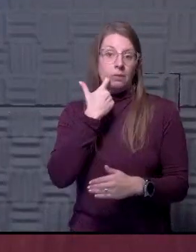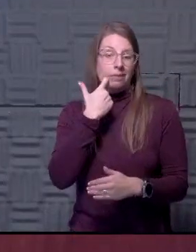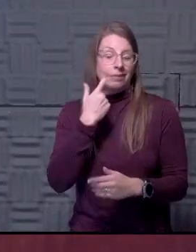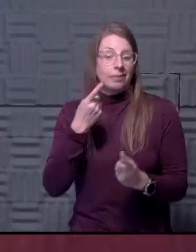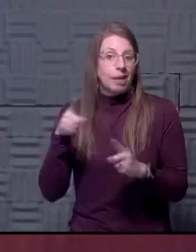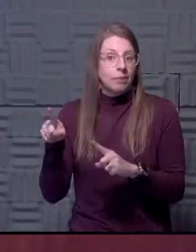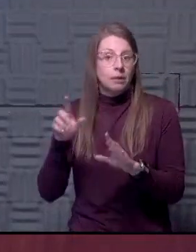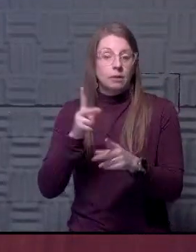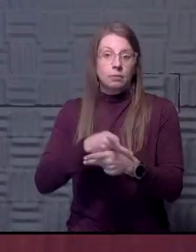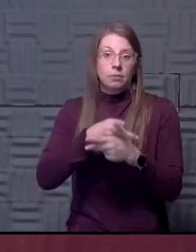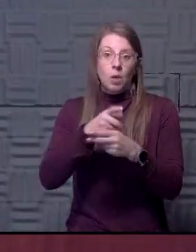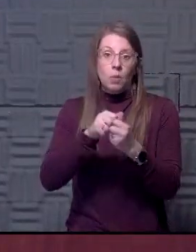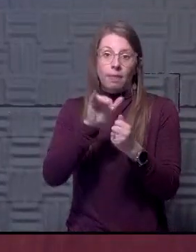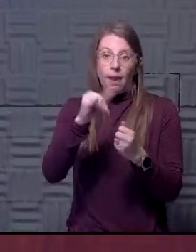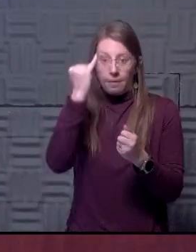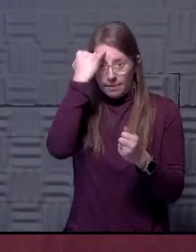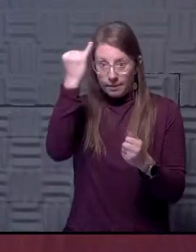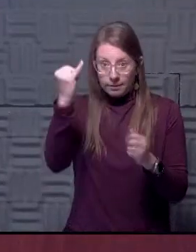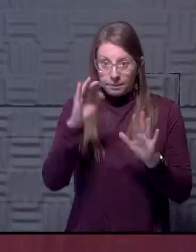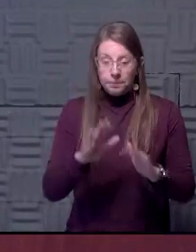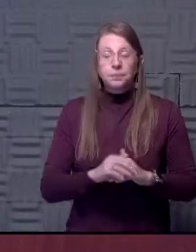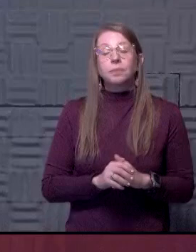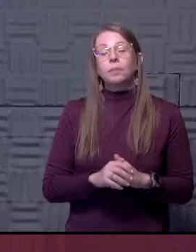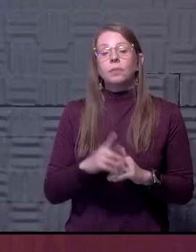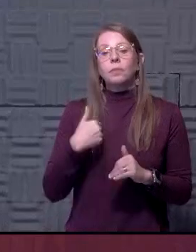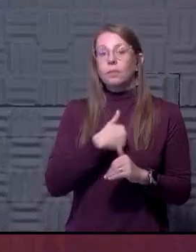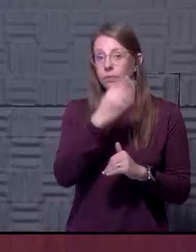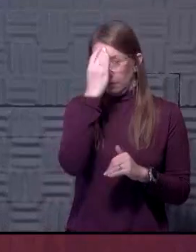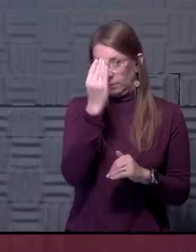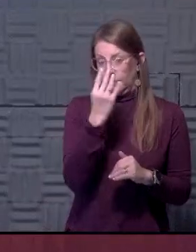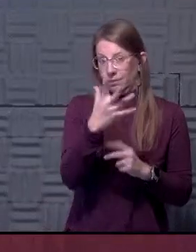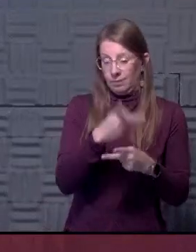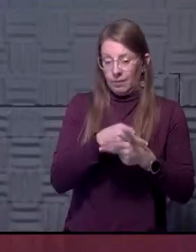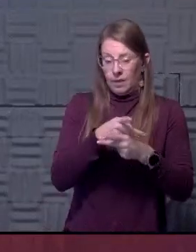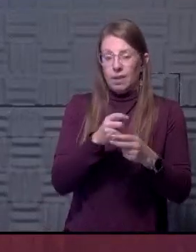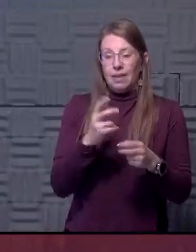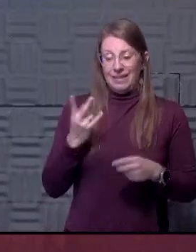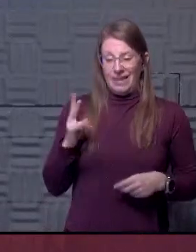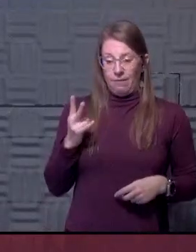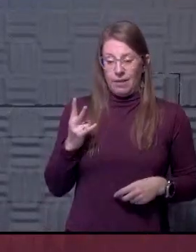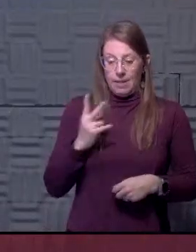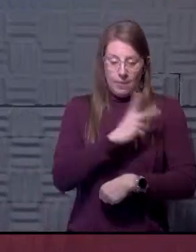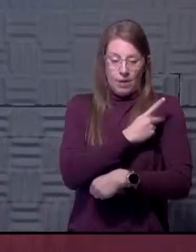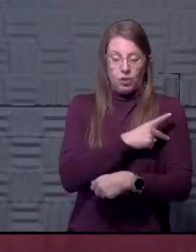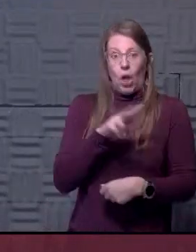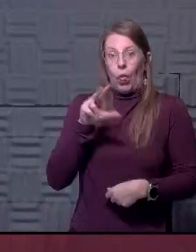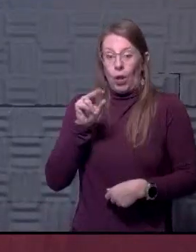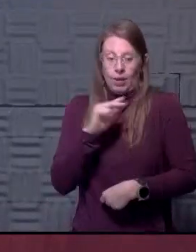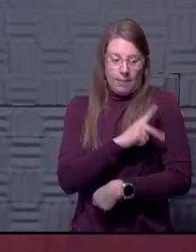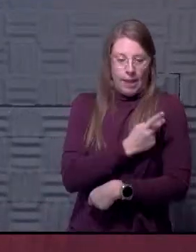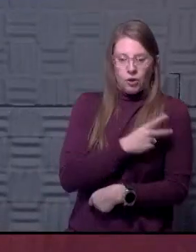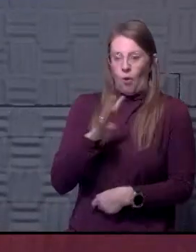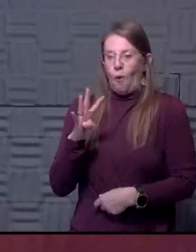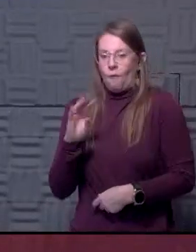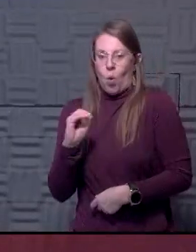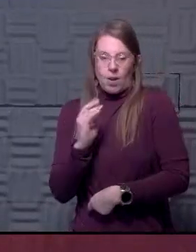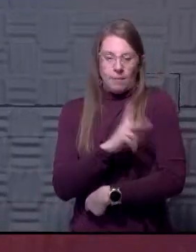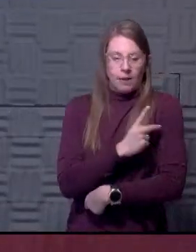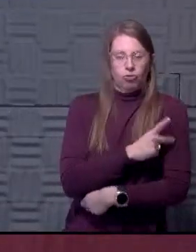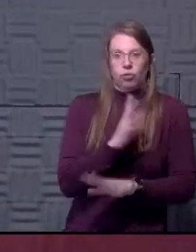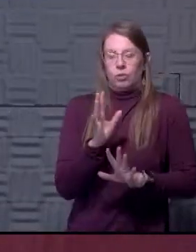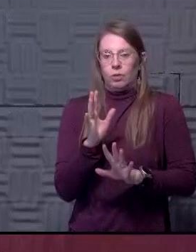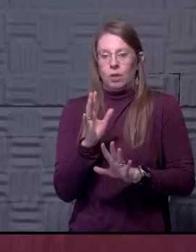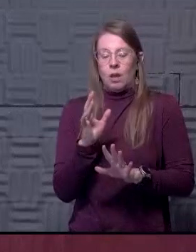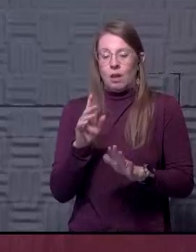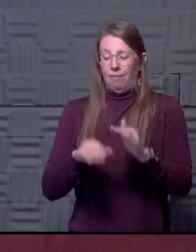careful with that idea. But remember, we were telling you to be careful when we had 17 patients, when we had 30 patients, when we had 40 patients, and even